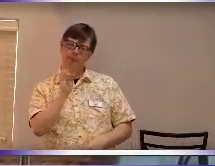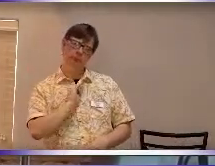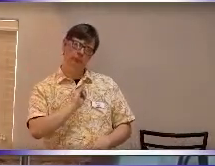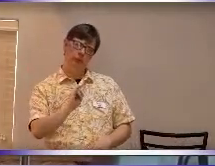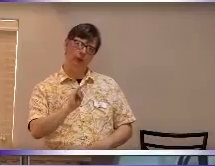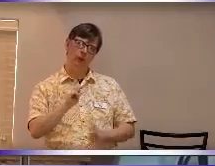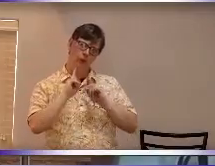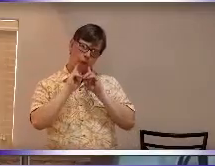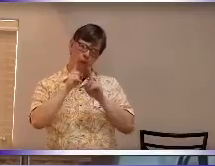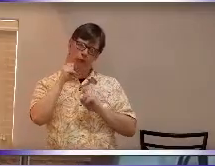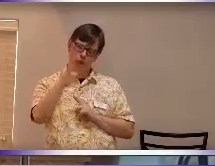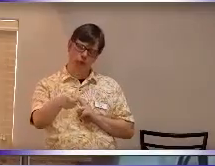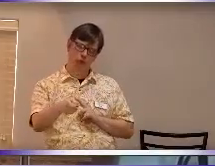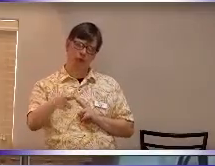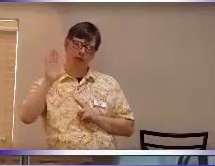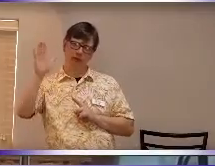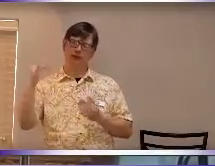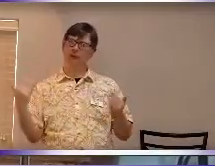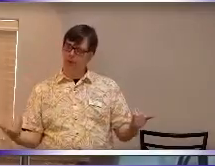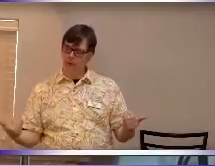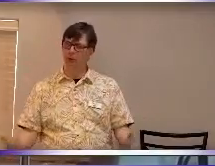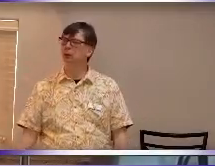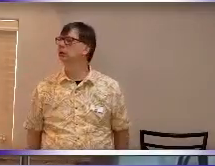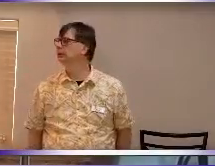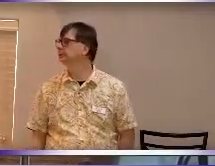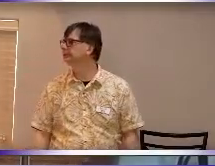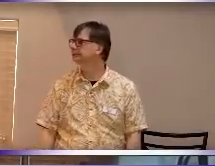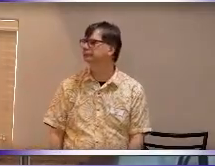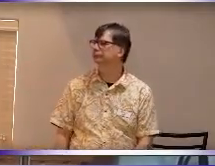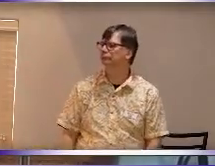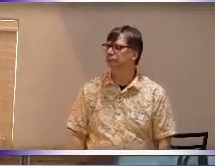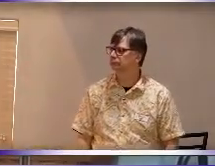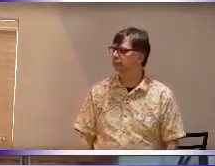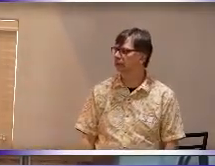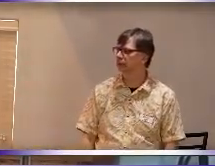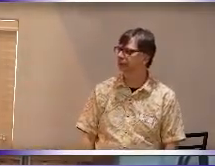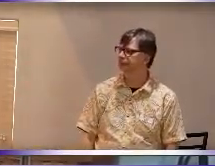why. Now, okay, well, I'm going to not be so sure about that one.